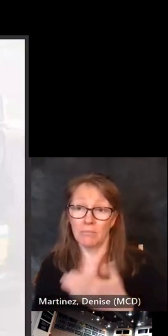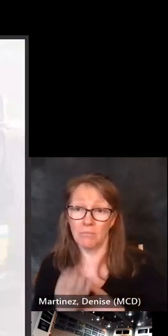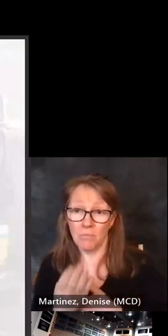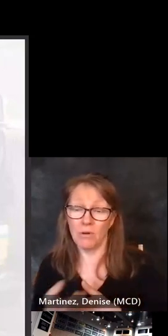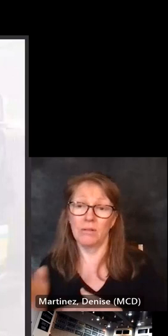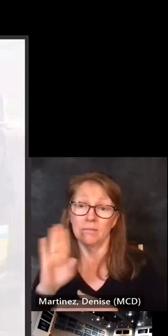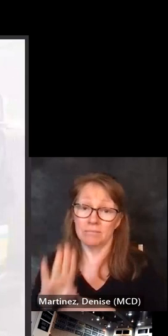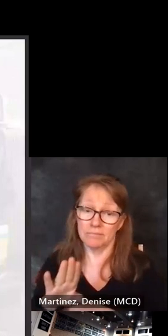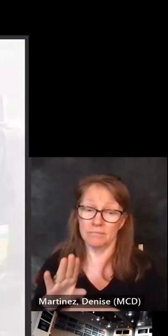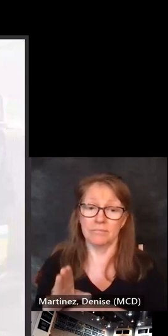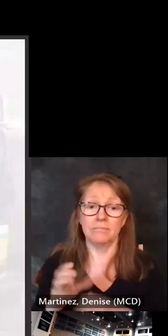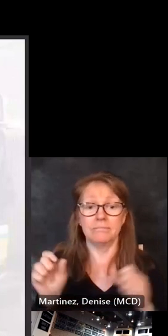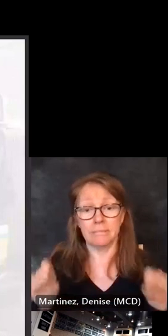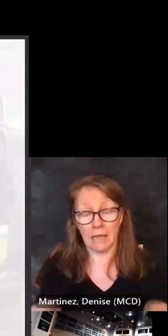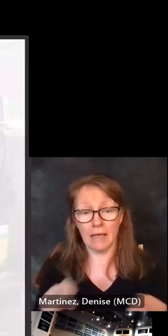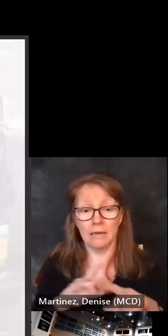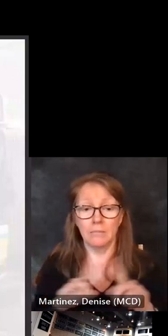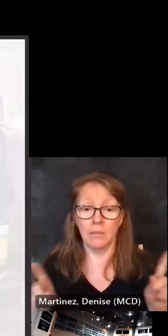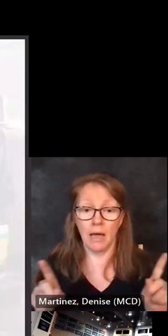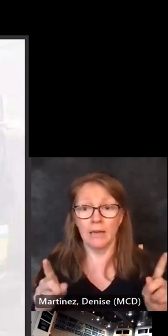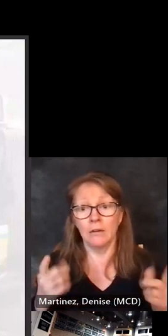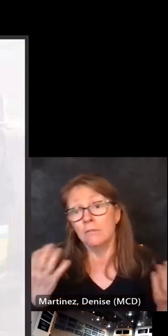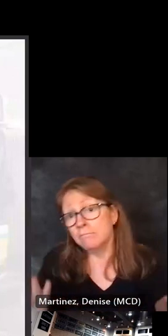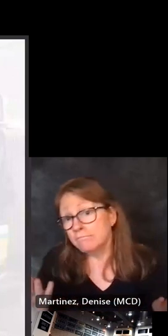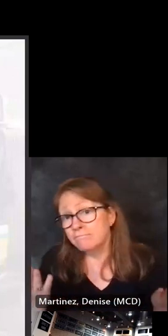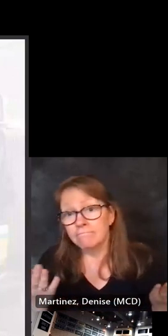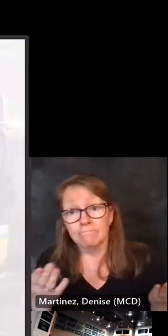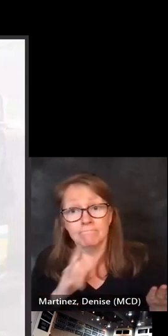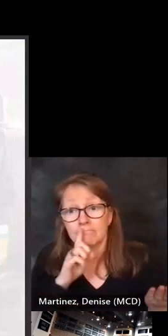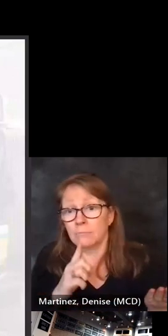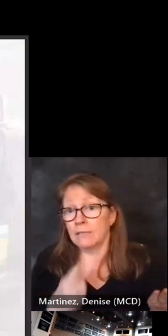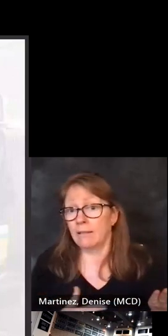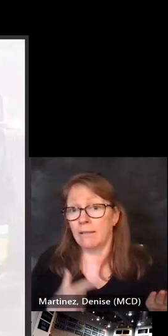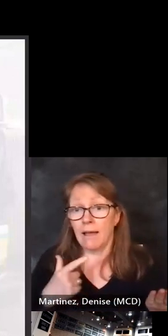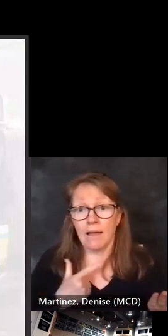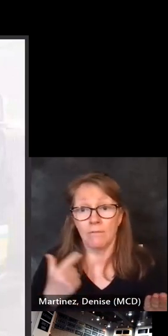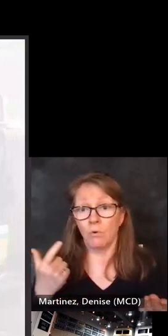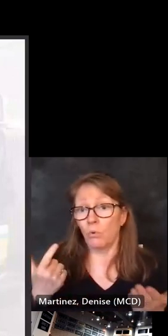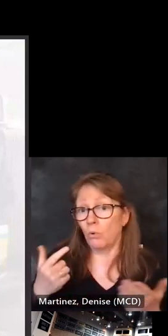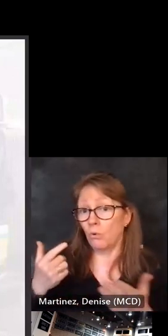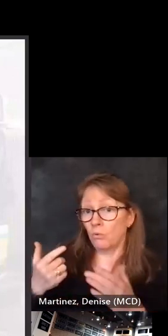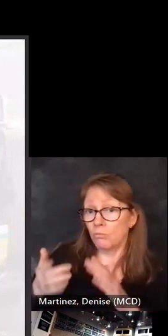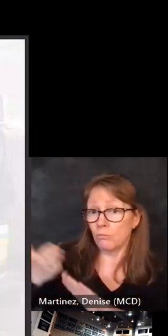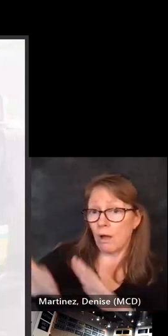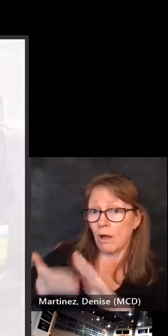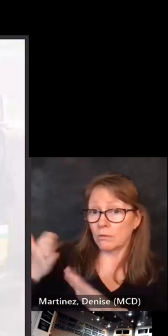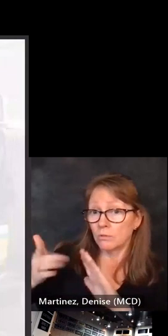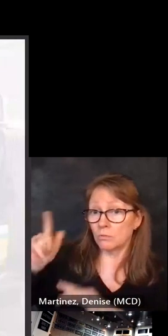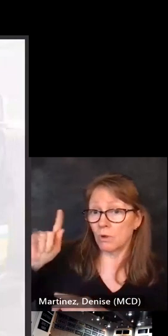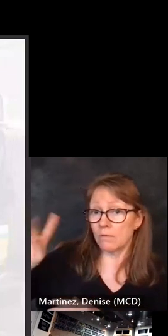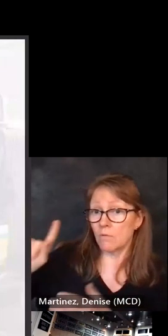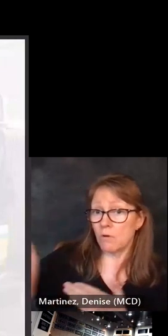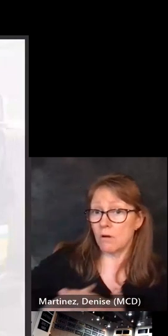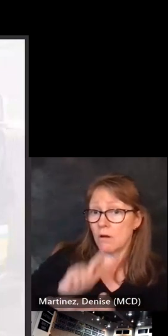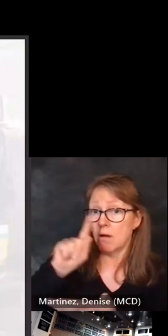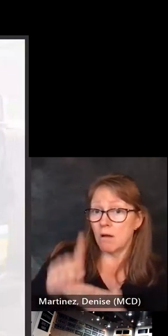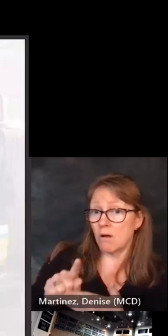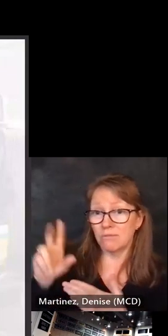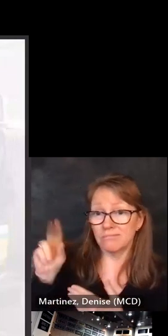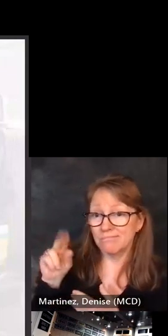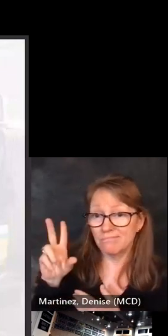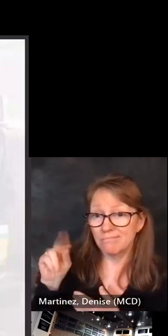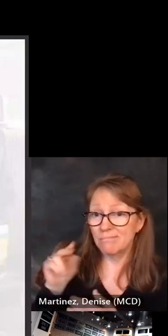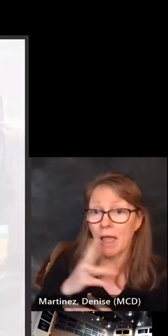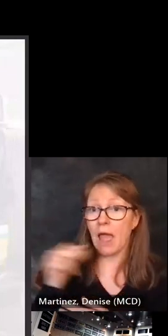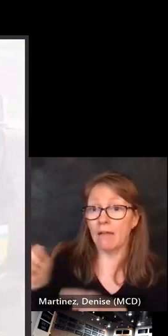ourselves. But I think that the reality is, since we don't have that 24-hour system and folks are coming from a range of places,